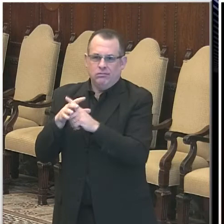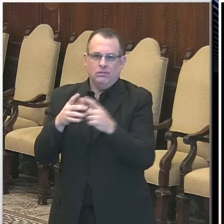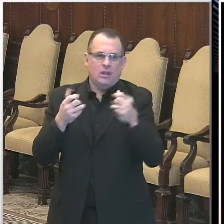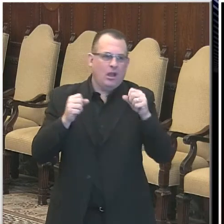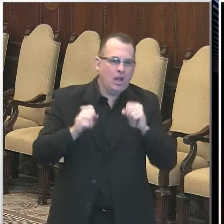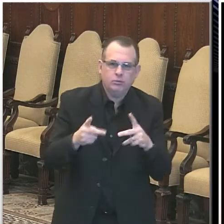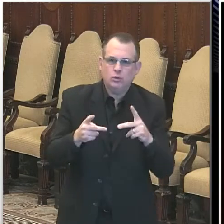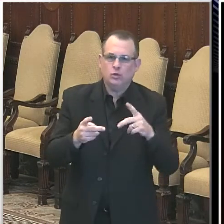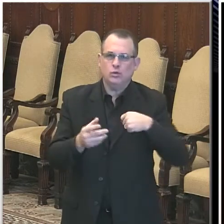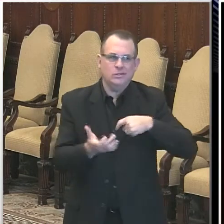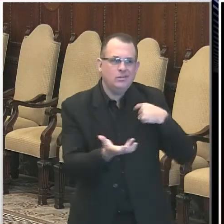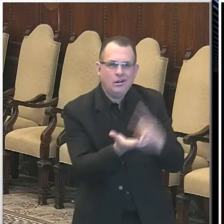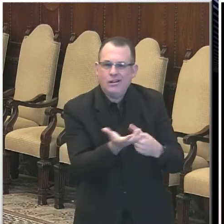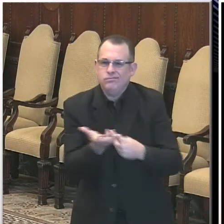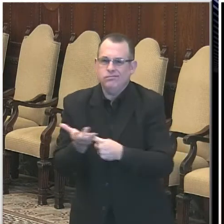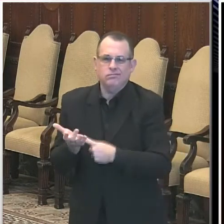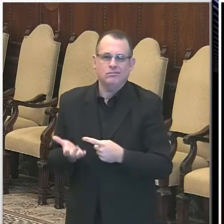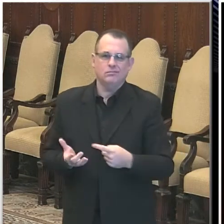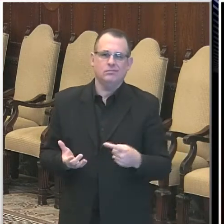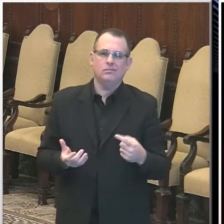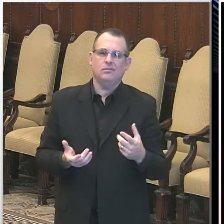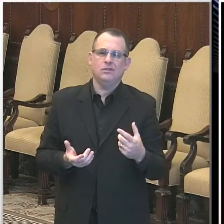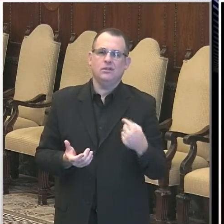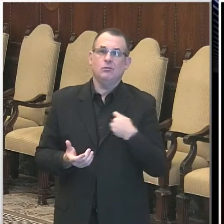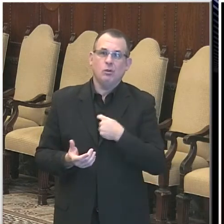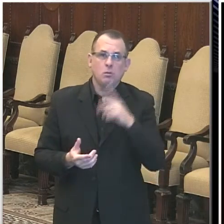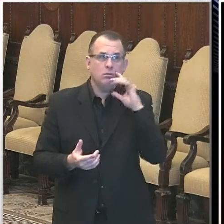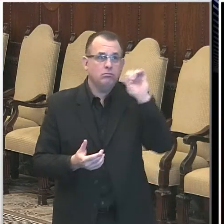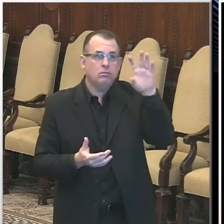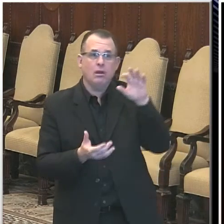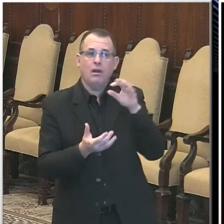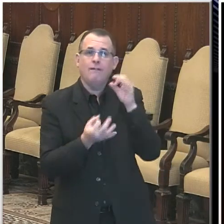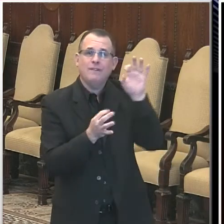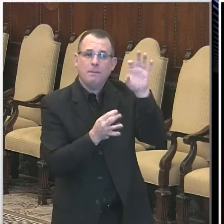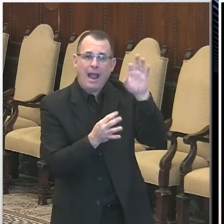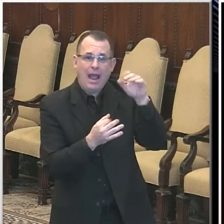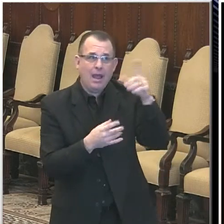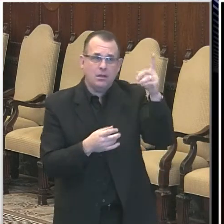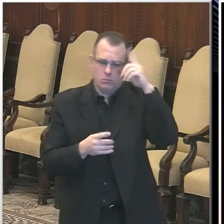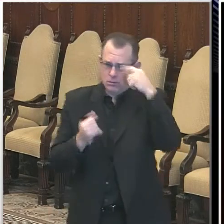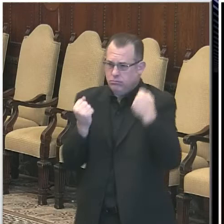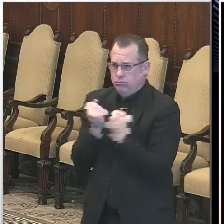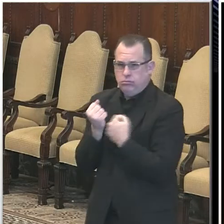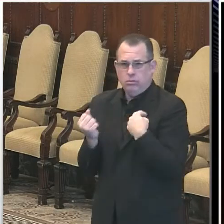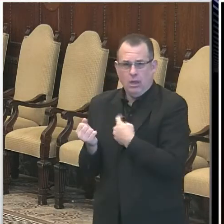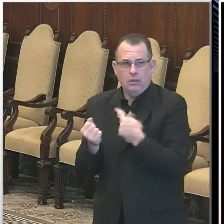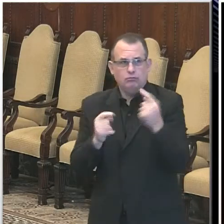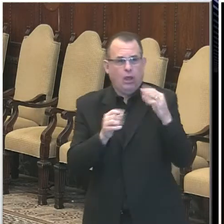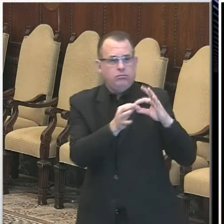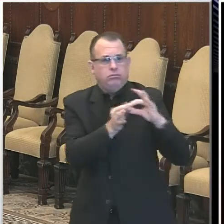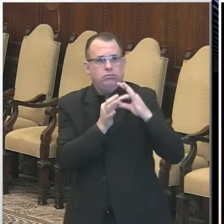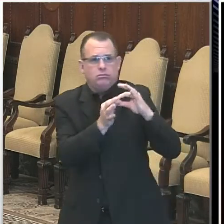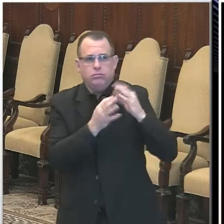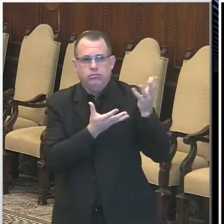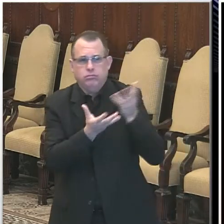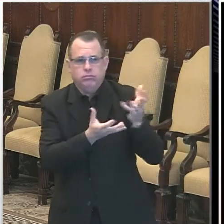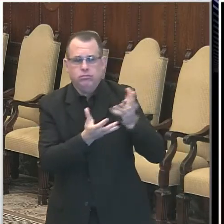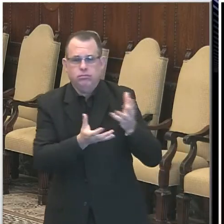our say, and we'll have the cooperation of Governor Wolf and the rest of the governors. Thank you.